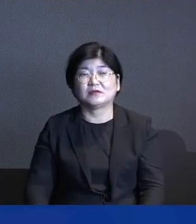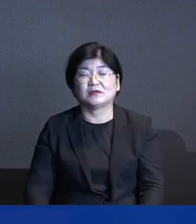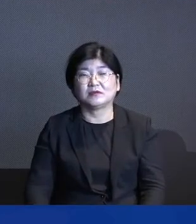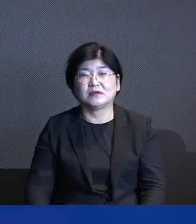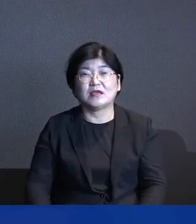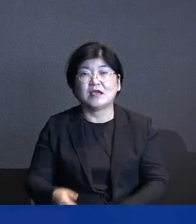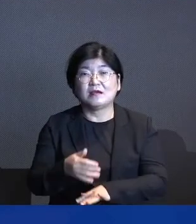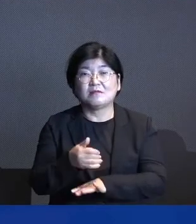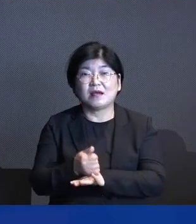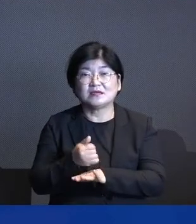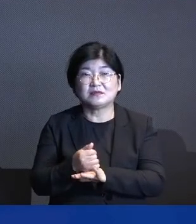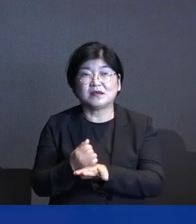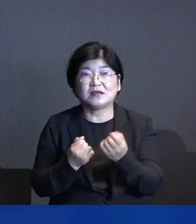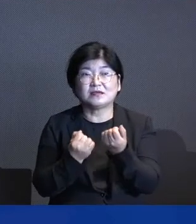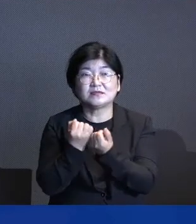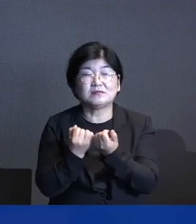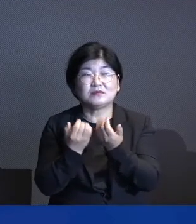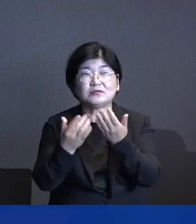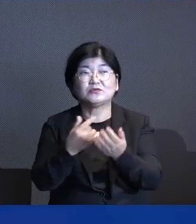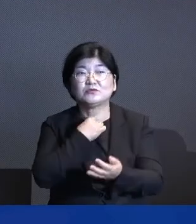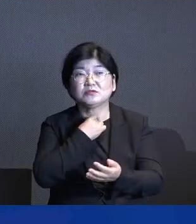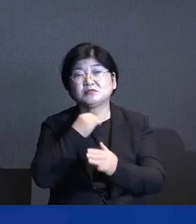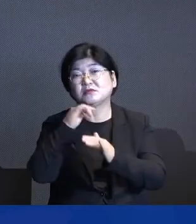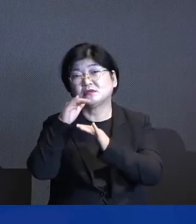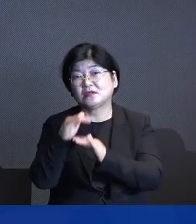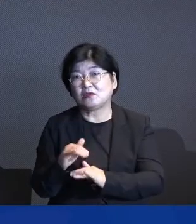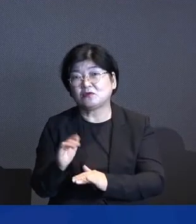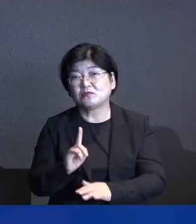Finally, there have been